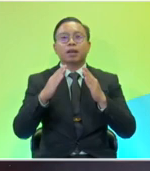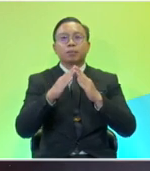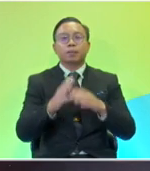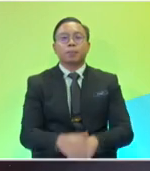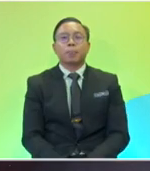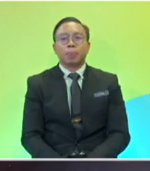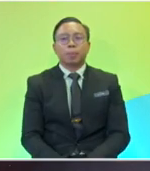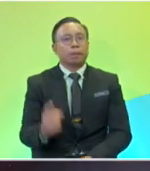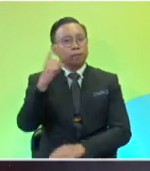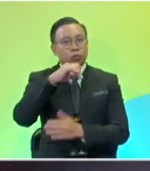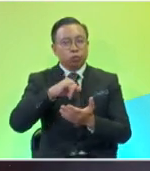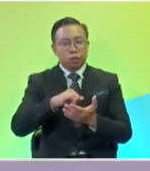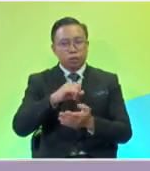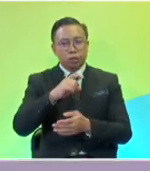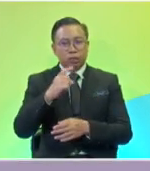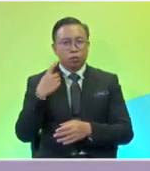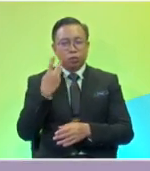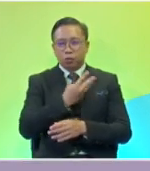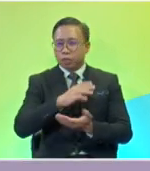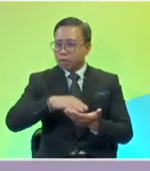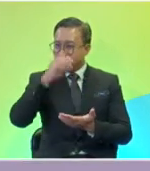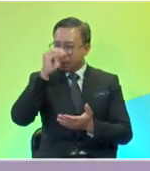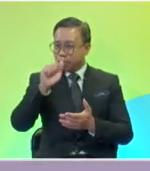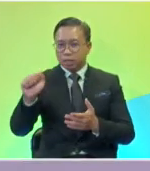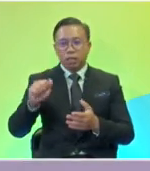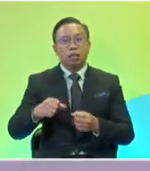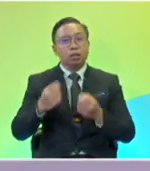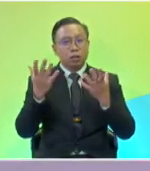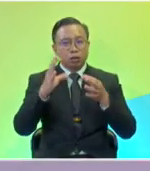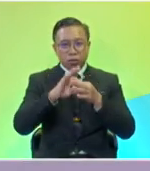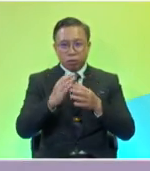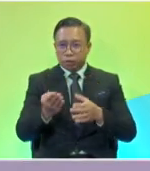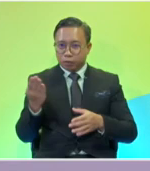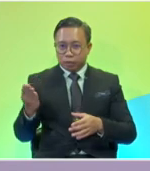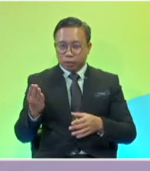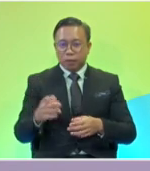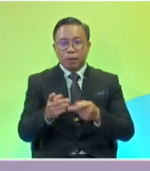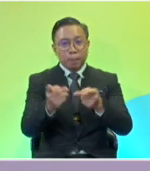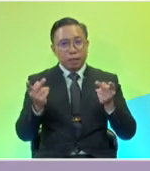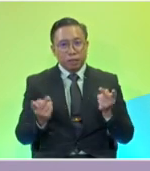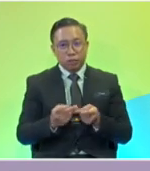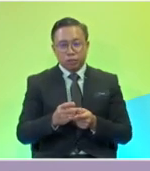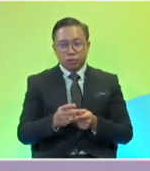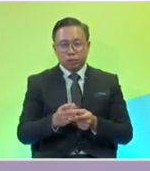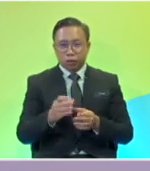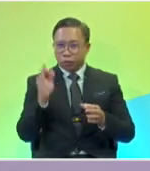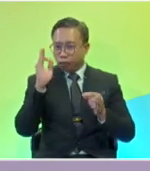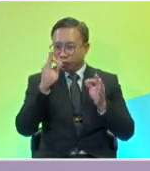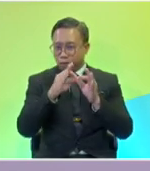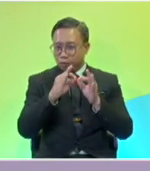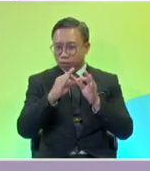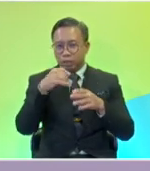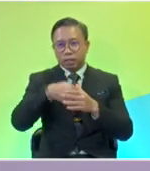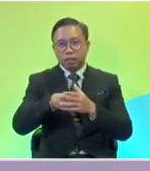so today we have learned a lot of things about places that can be found near our